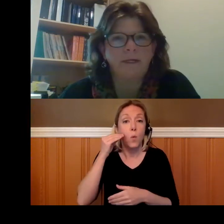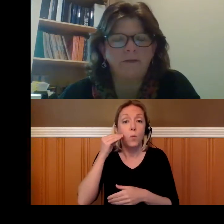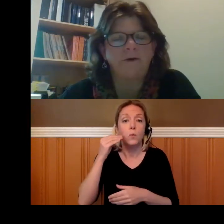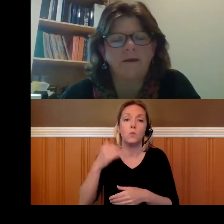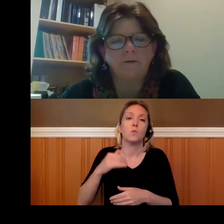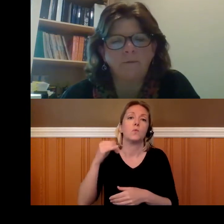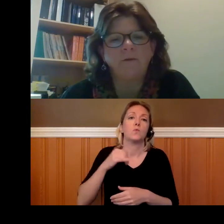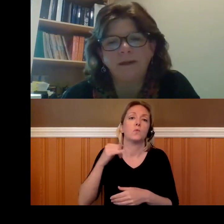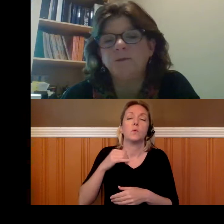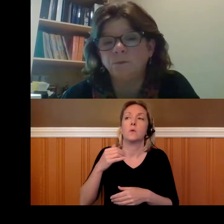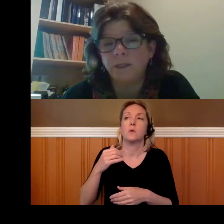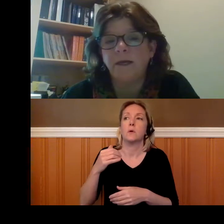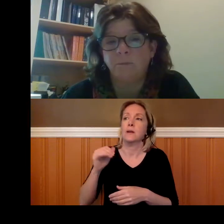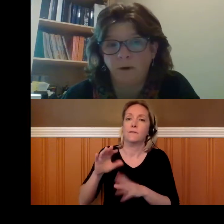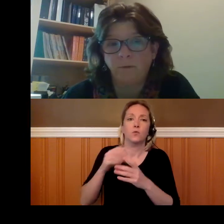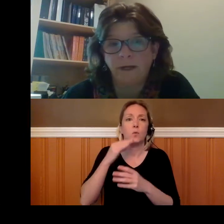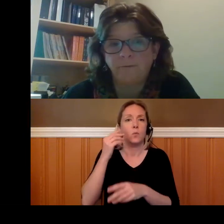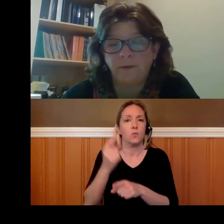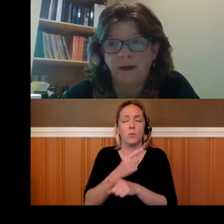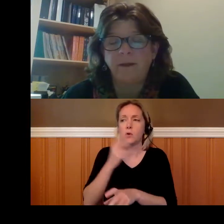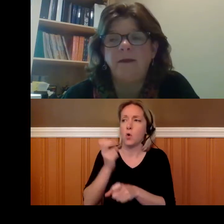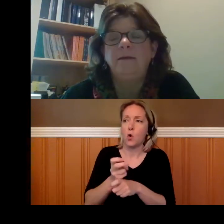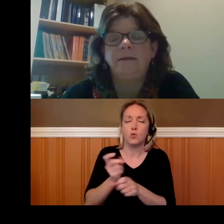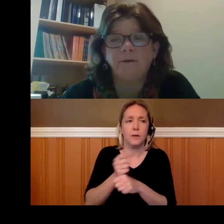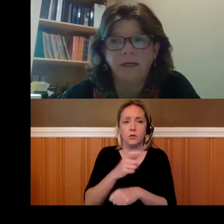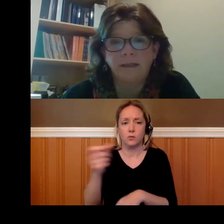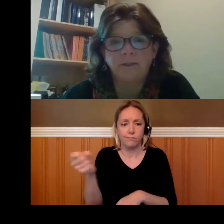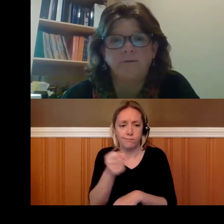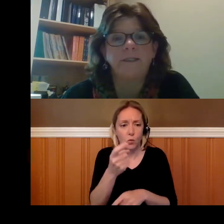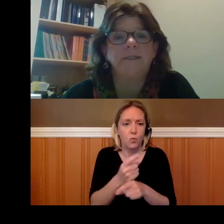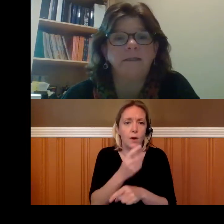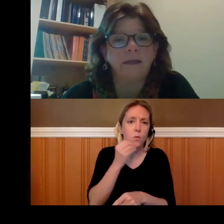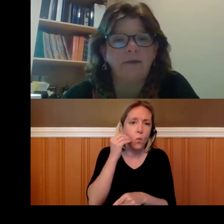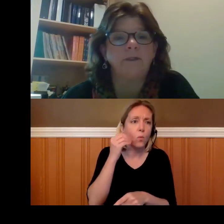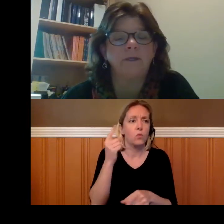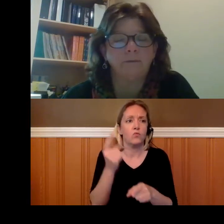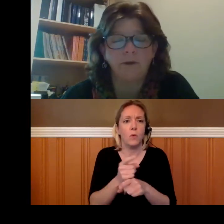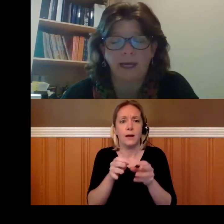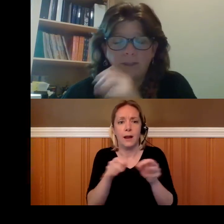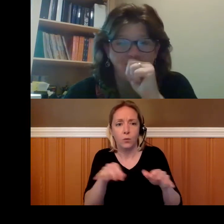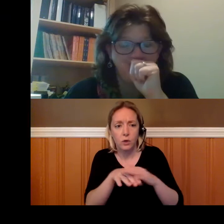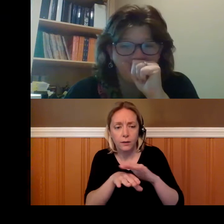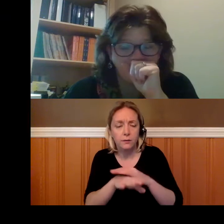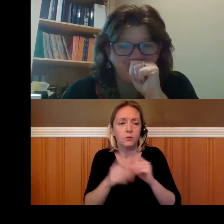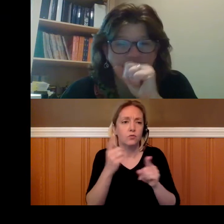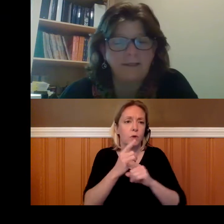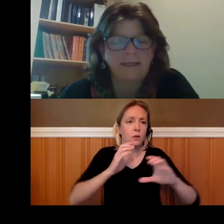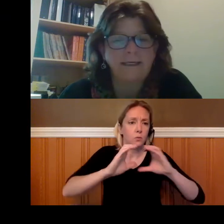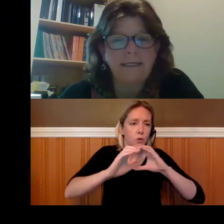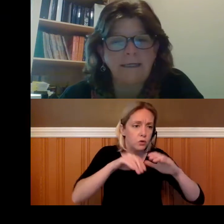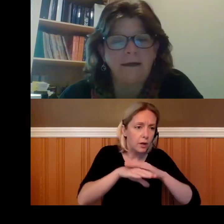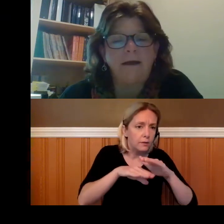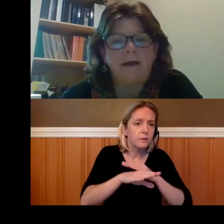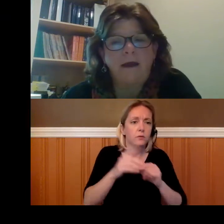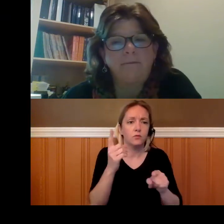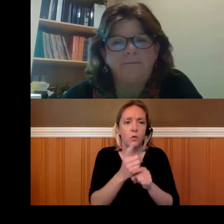is really appropriate for them, that they're going to get the services and the language and the communication that they need. I